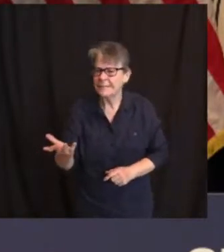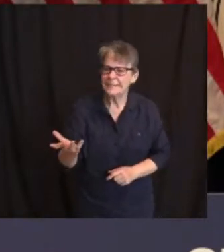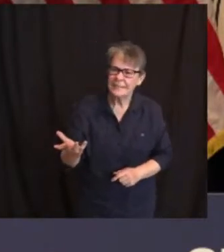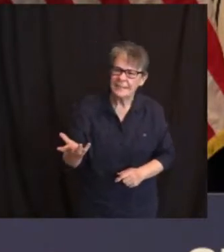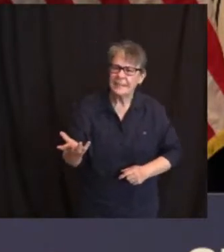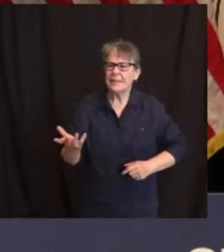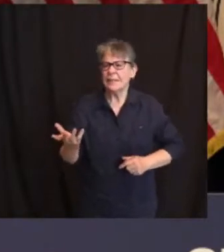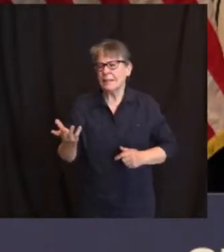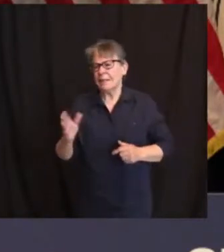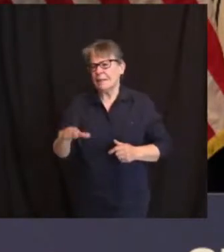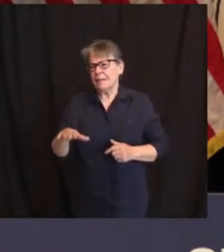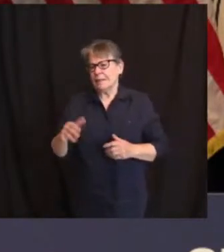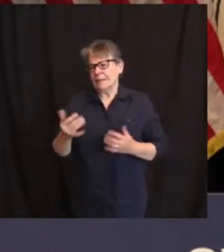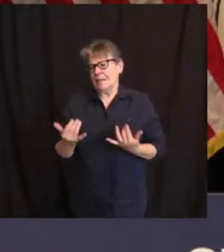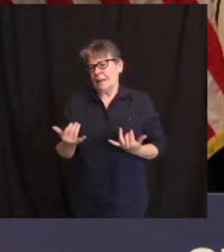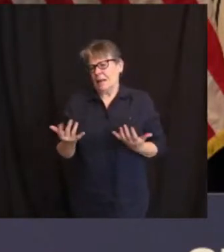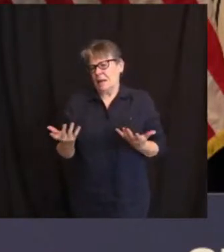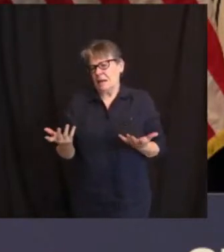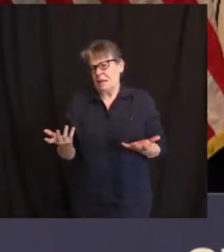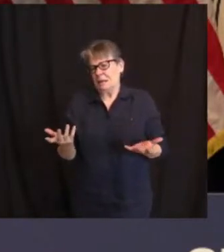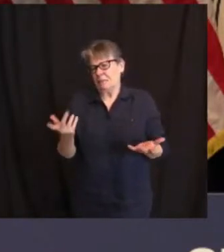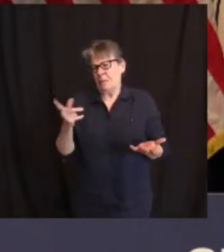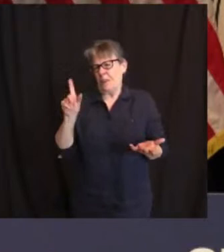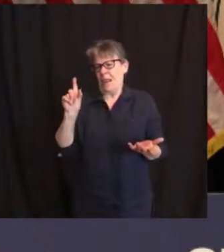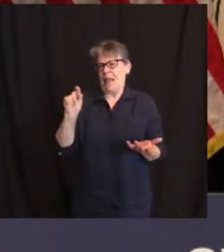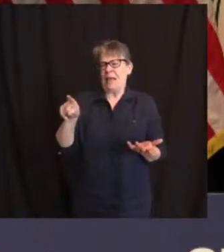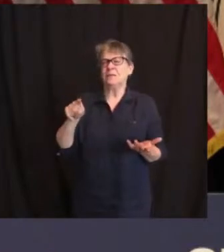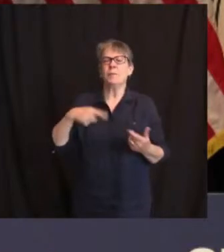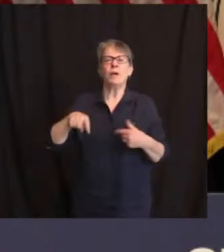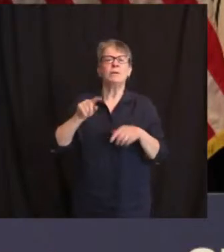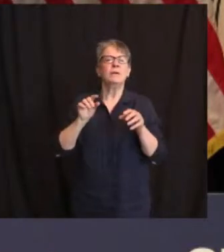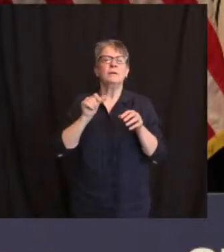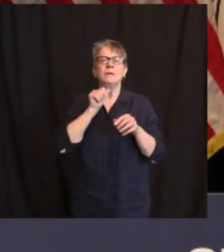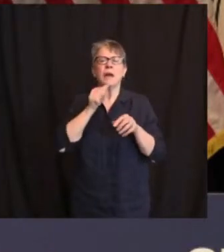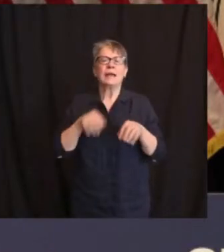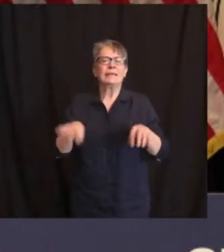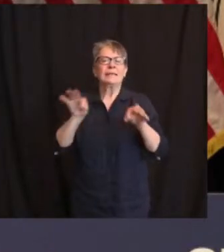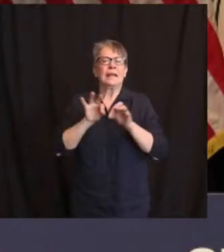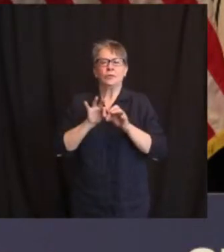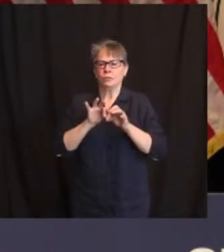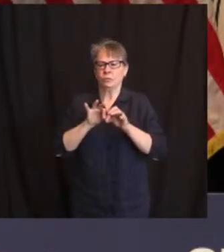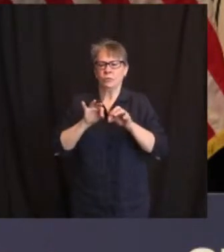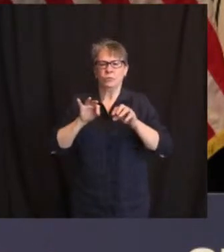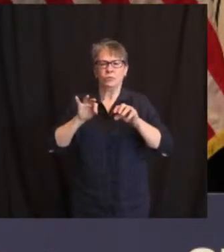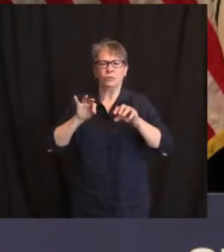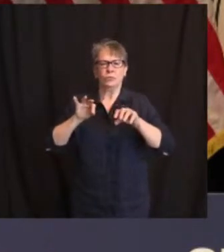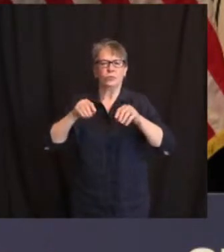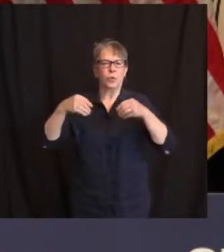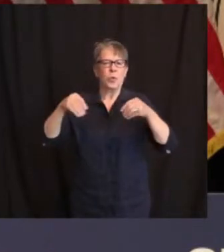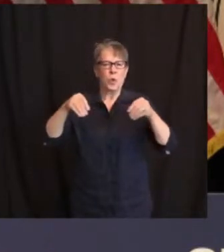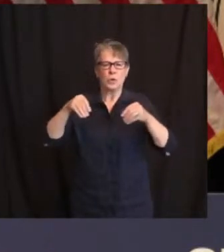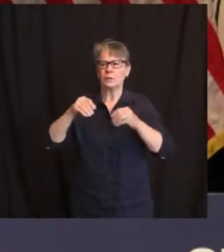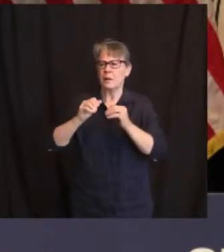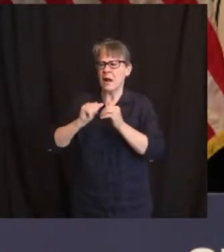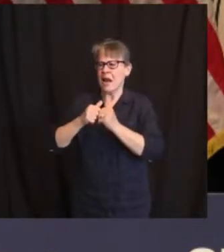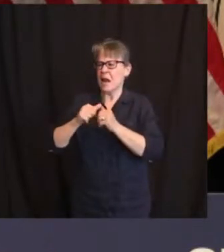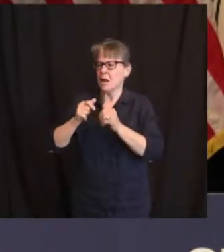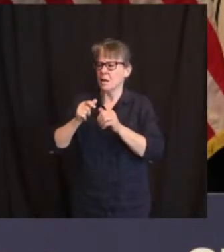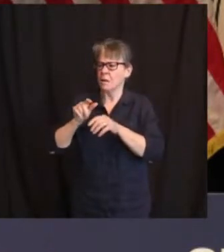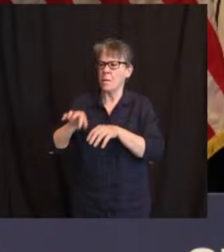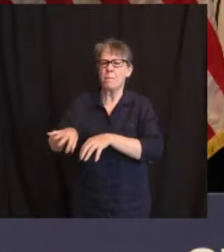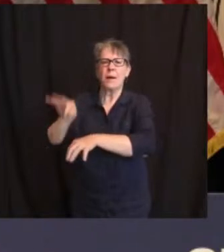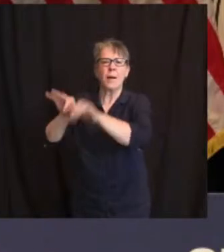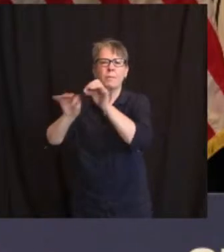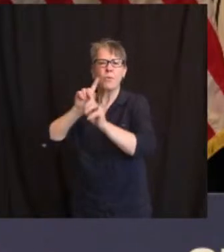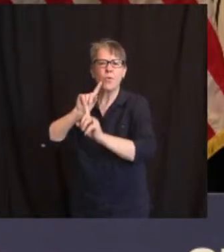the retail curbside pickup allowancing that you're announcing today, some people don't understand the logic